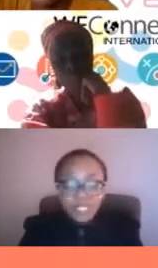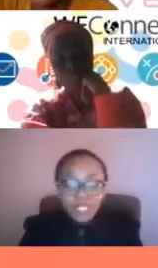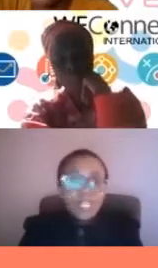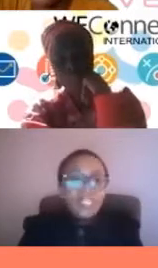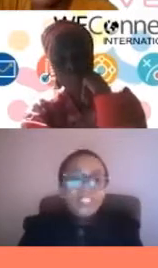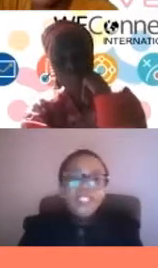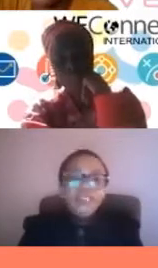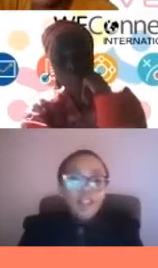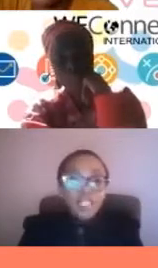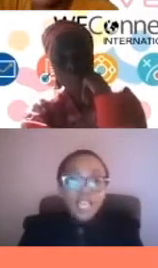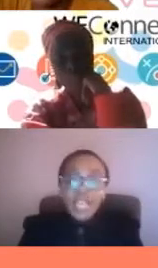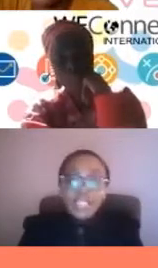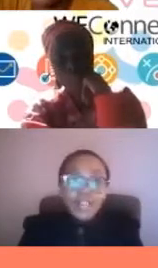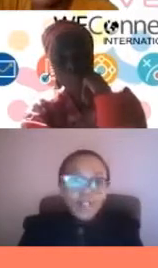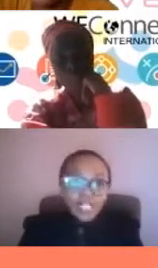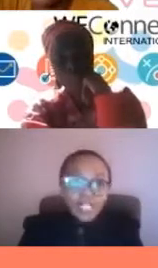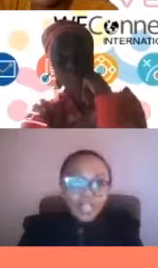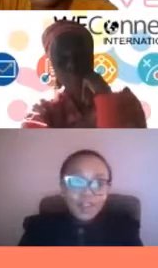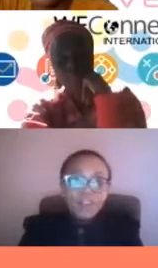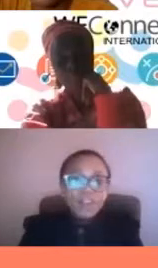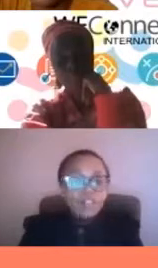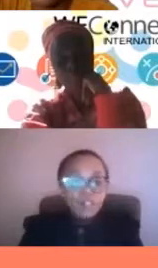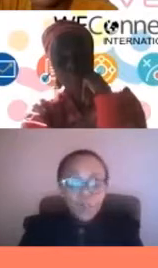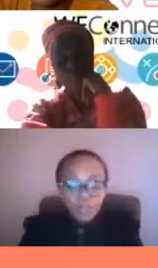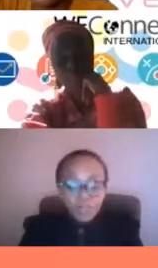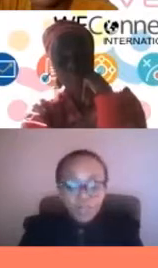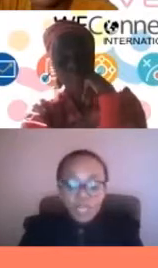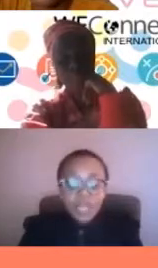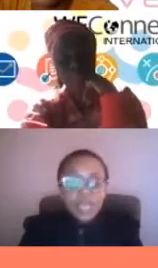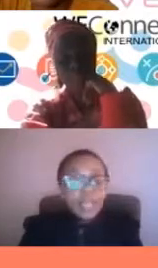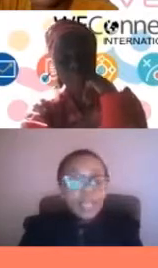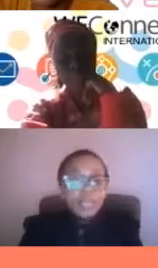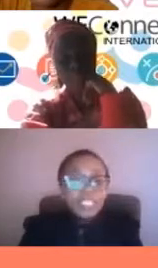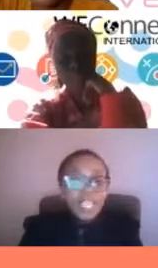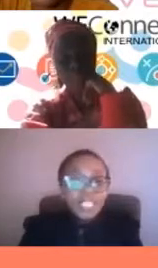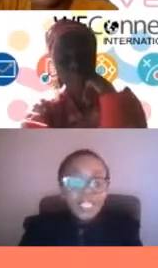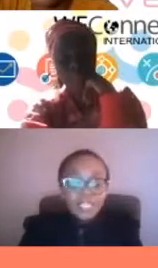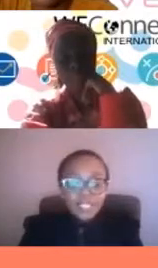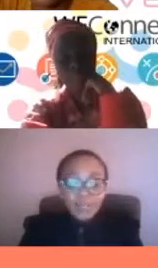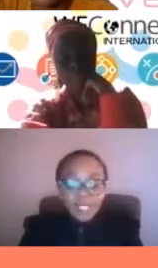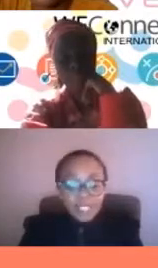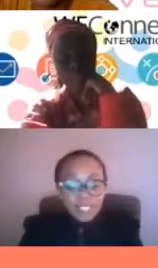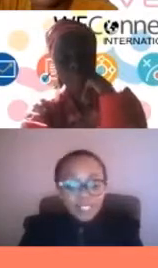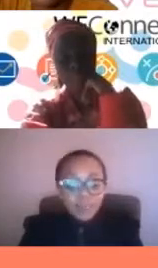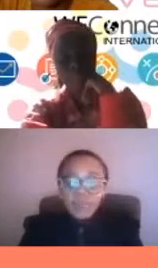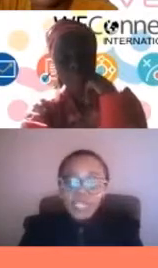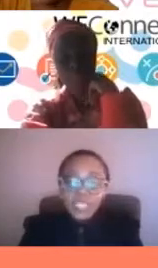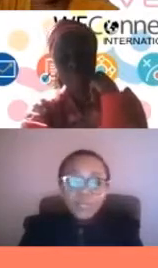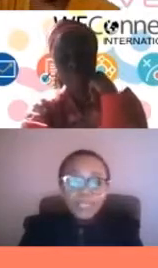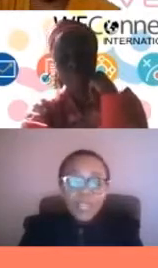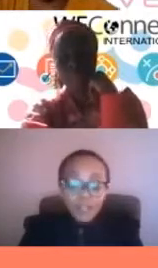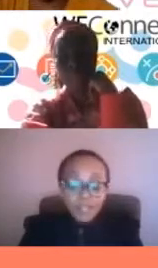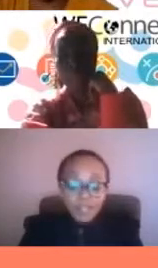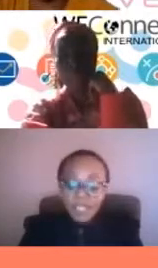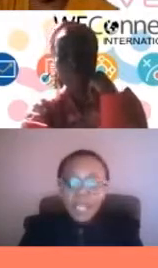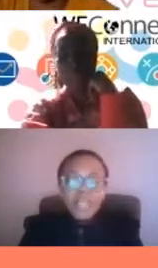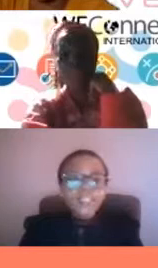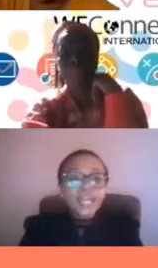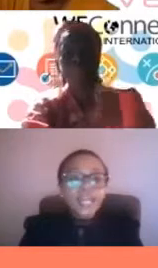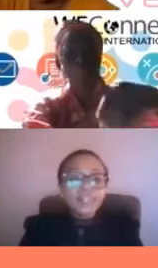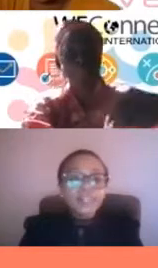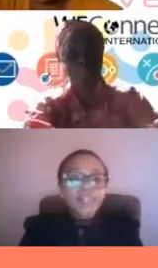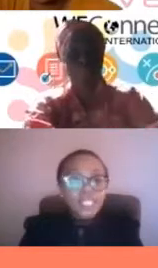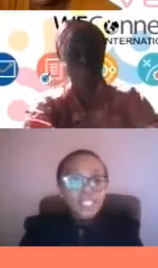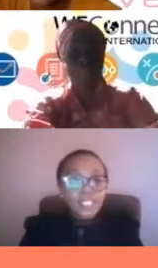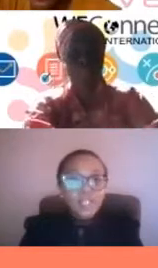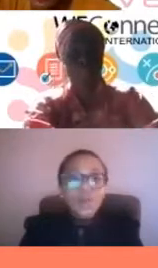businesses. She's the founder and director of F12, a company that assists businesses with bookkeeping, accounting, and